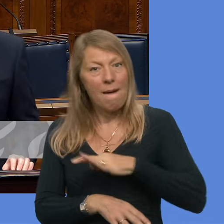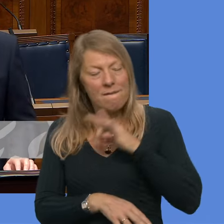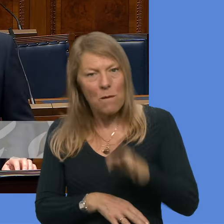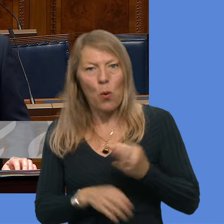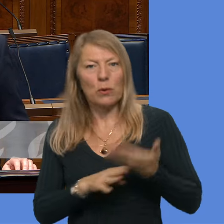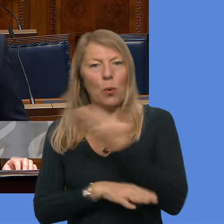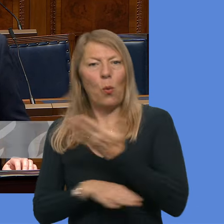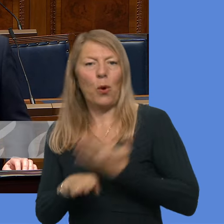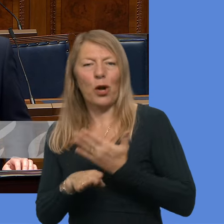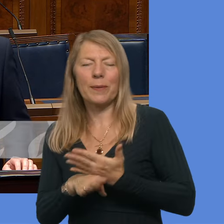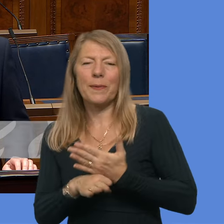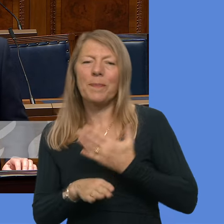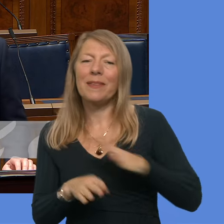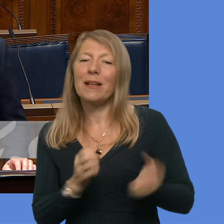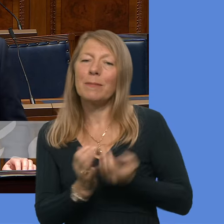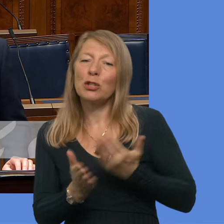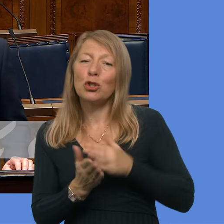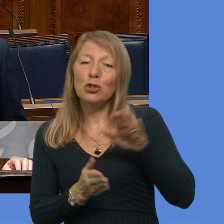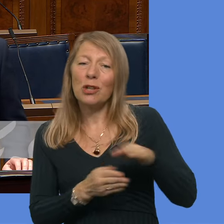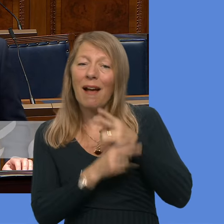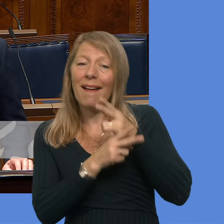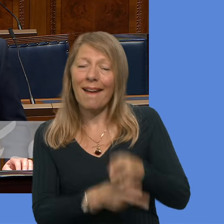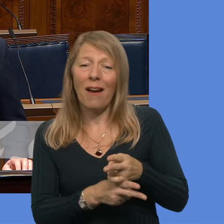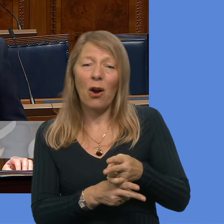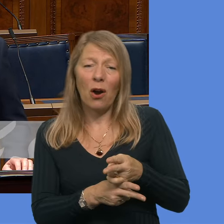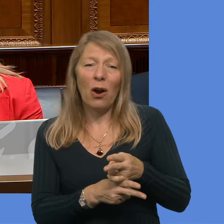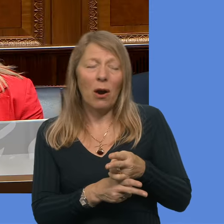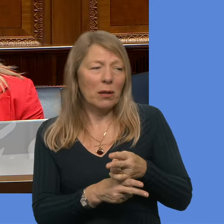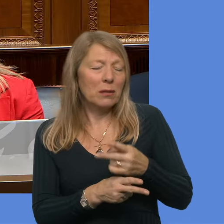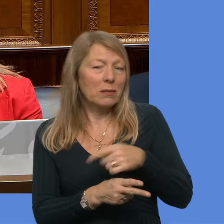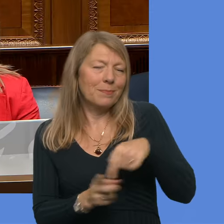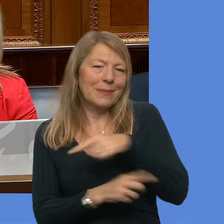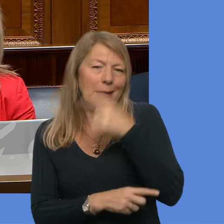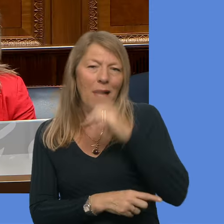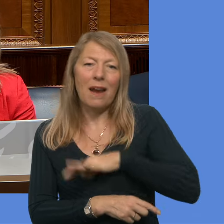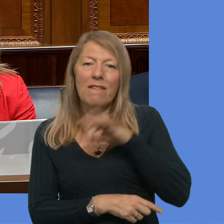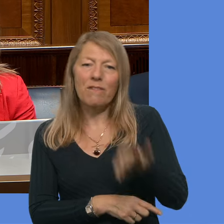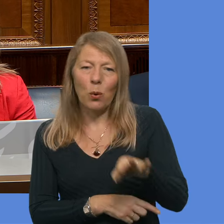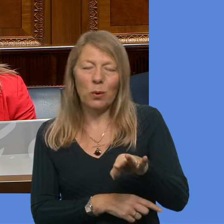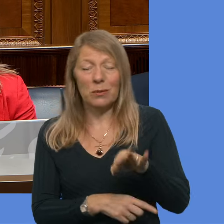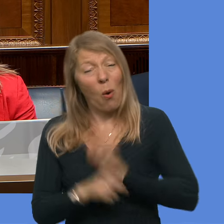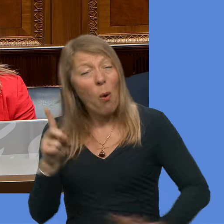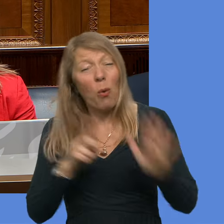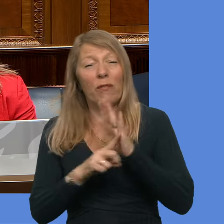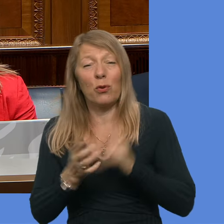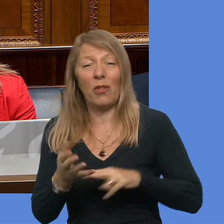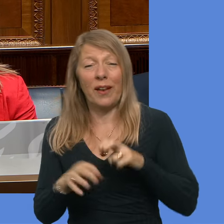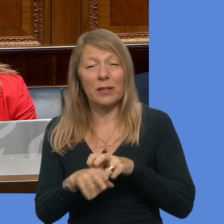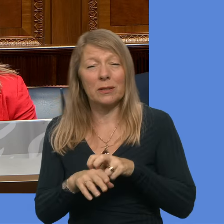goals of good jobs, increased productivity and regional balance. And to this end, I am committed to working with the Minister for Education as he